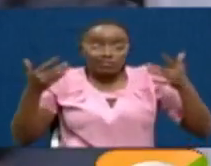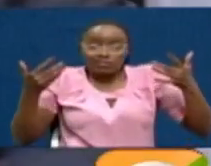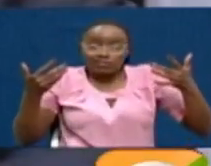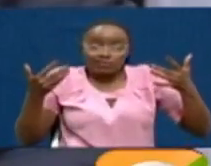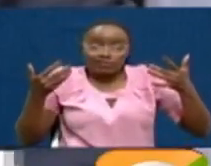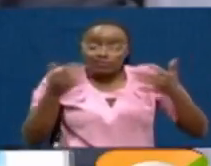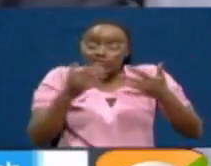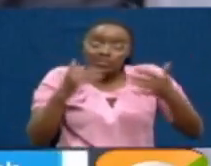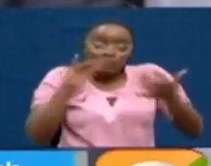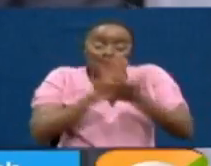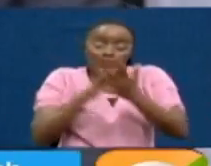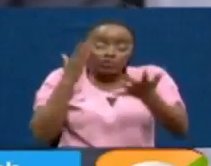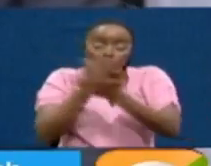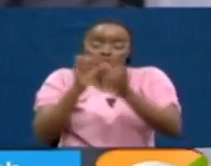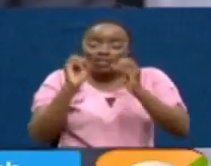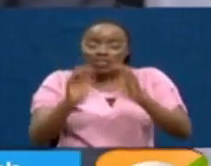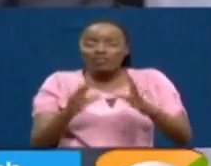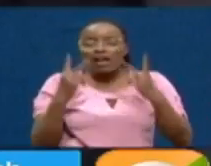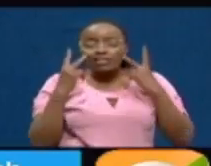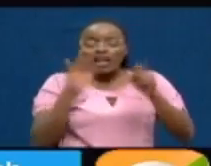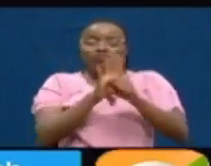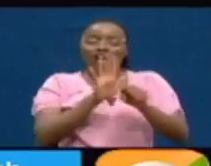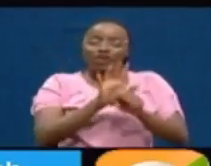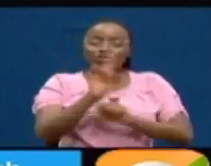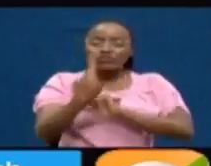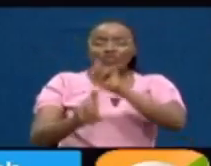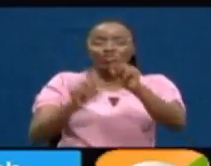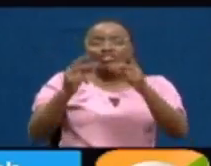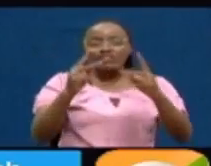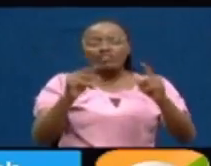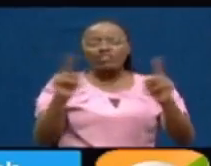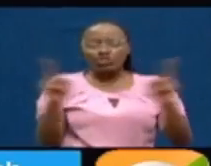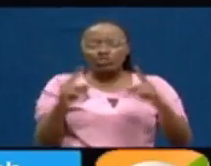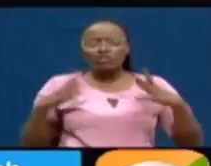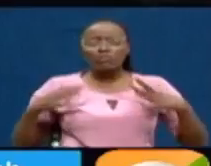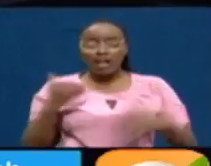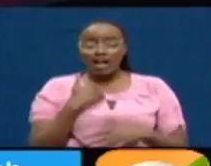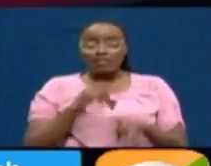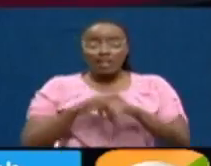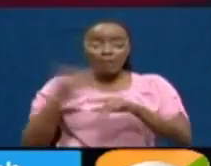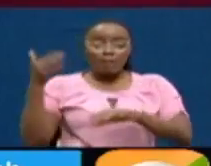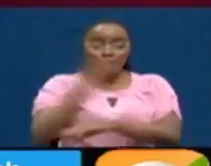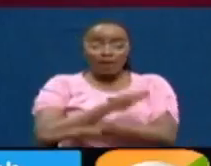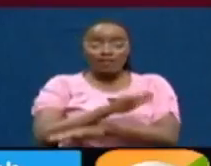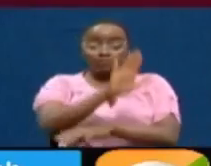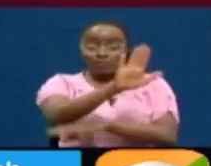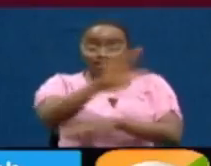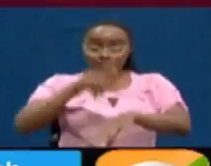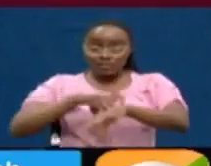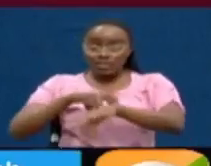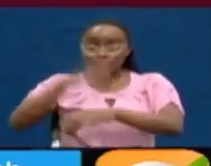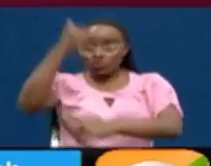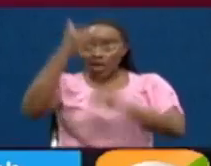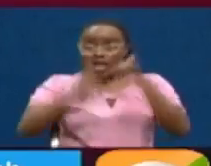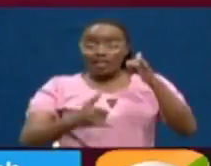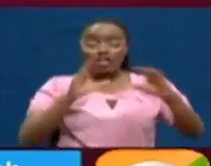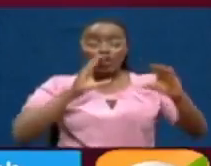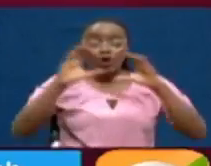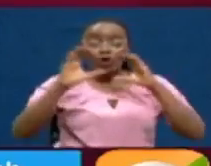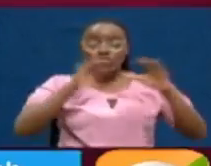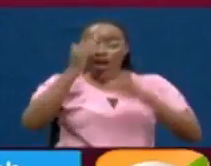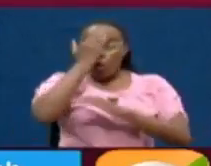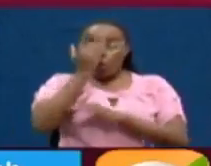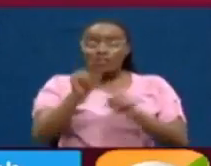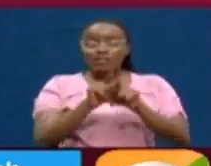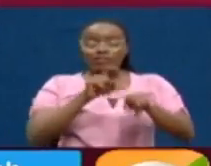it's not being actualized. I still see a lot of reactions coming through. I have to take a quick break. When I come back now, it will be your turn to close up this conversation